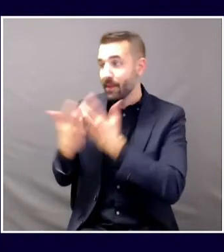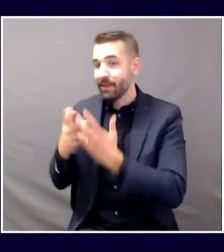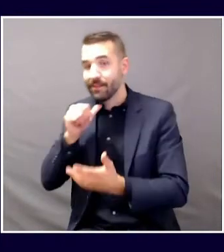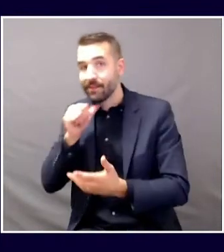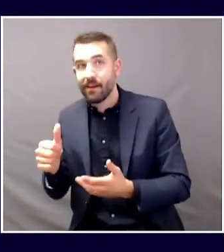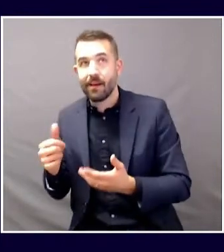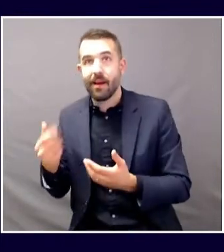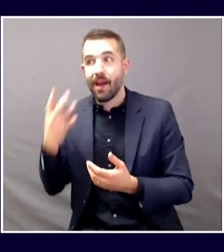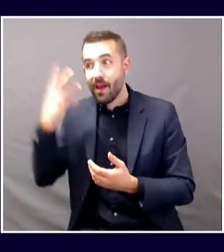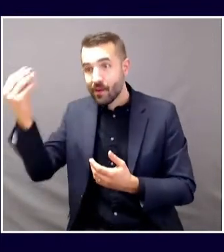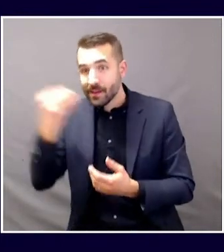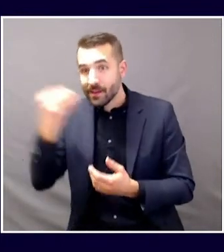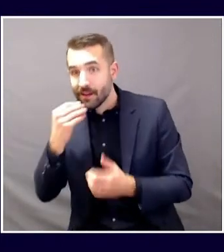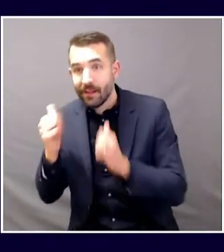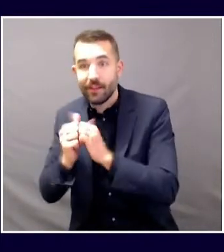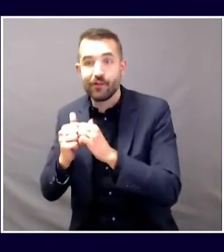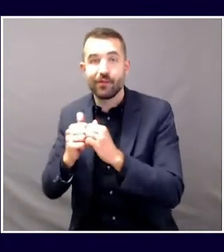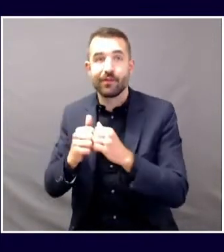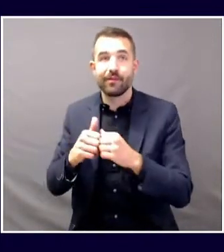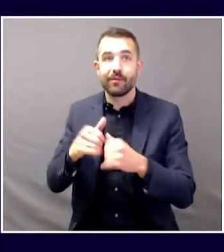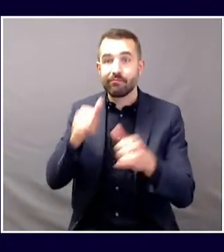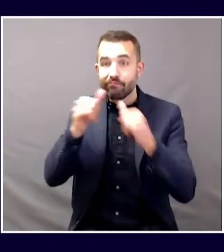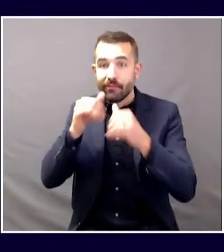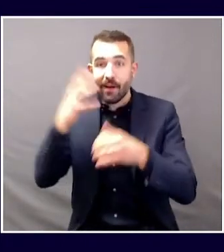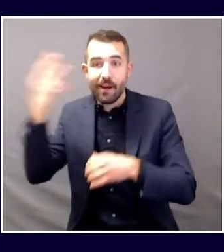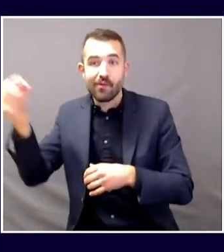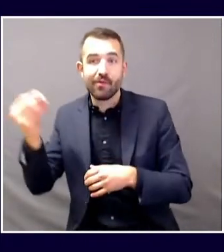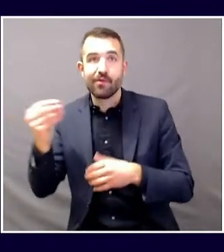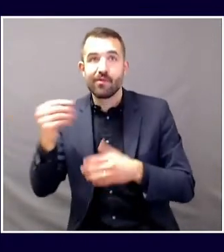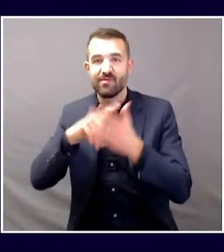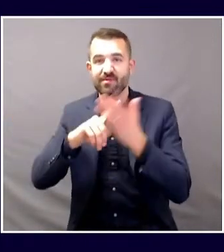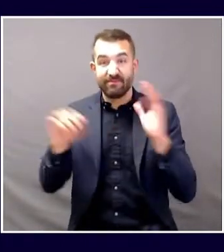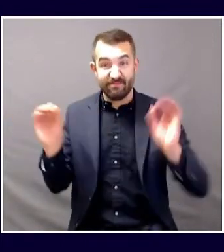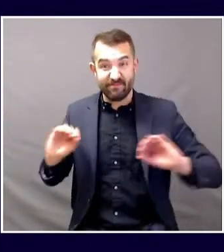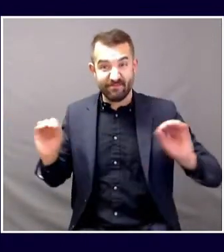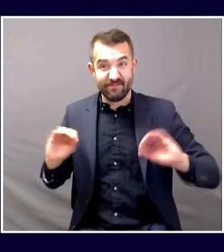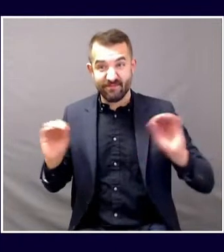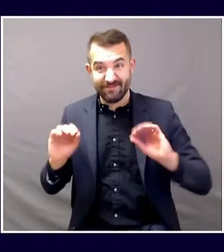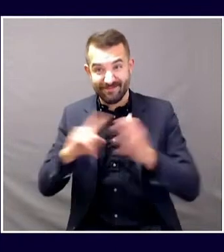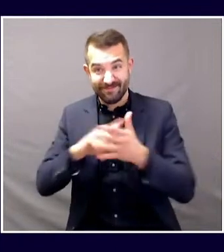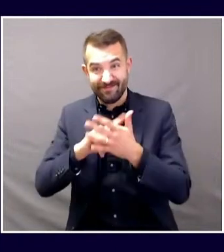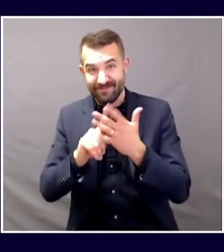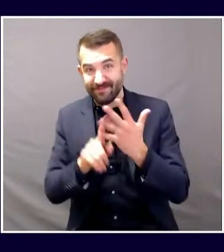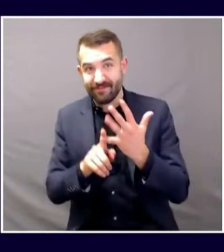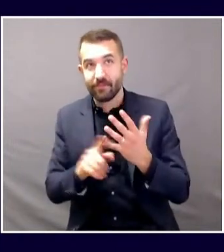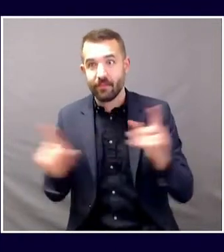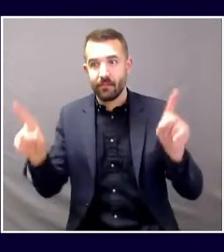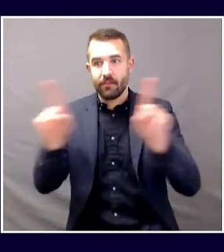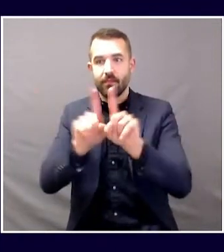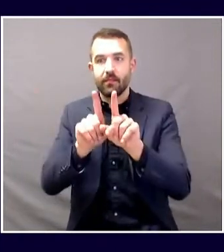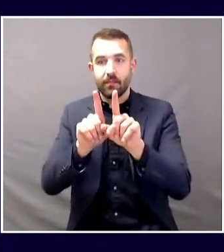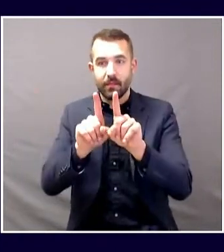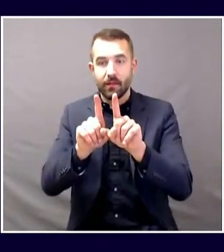or going to the bar together after work and potentially exposing others. So sometimes in school settings, we have to go one step